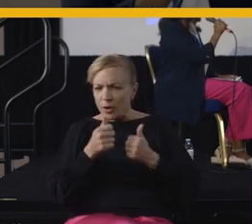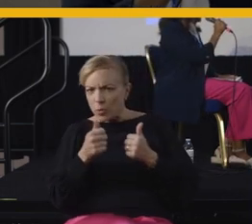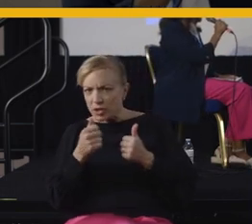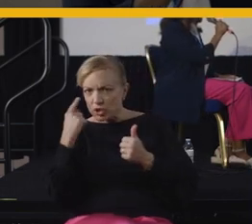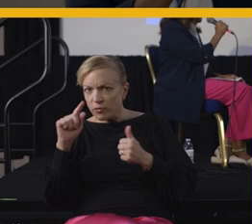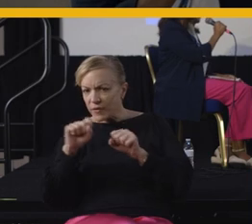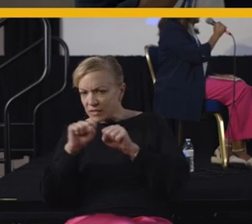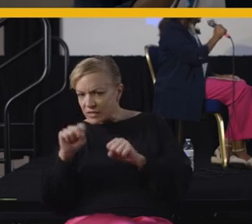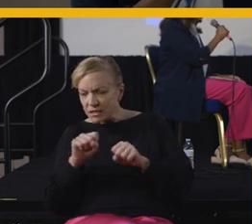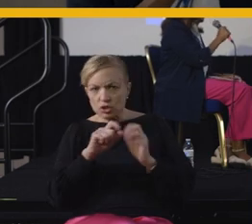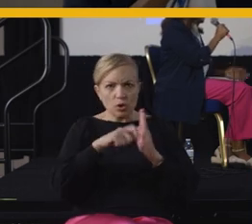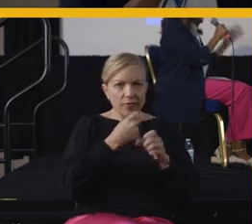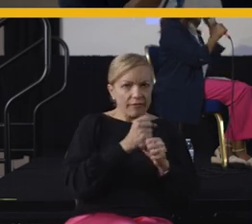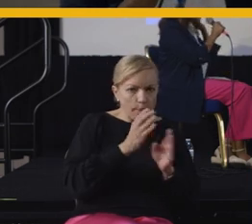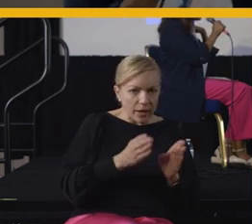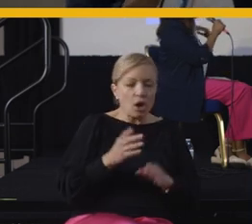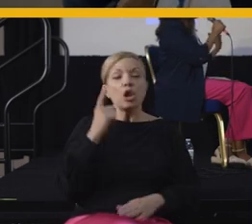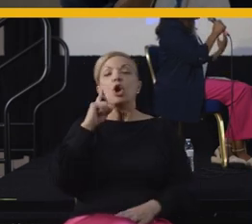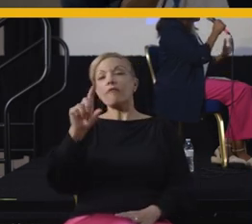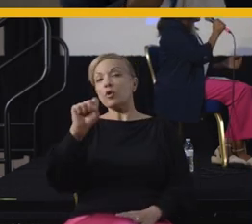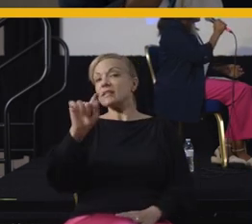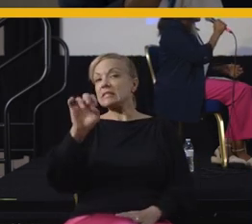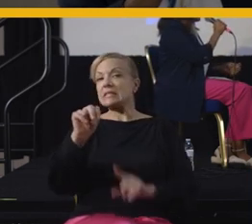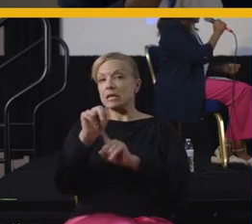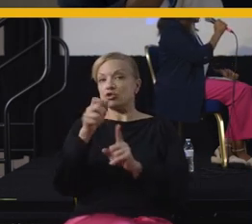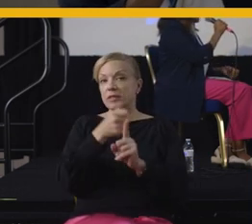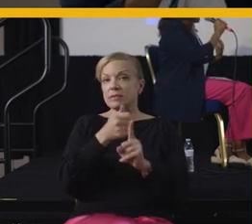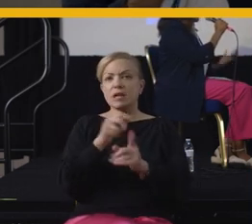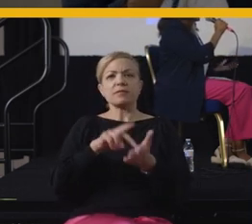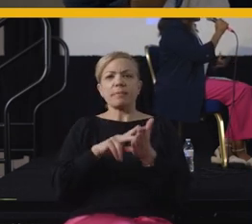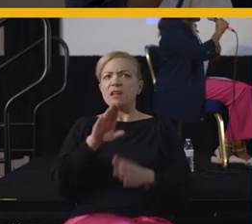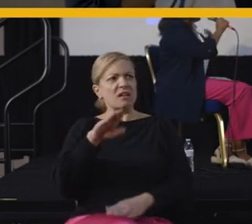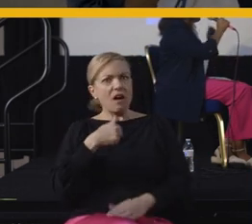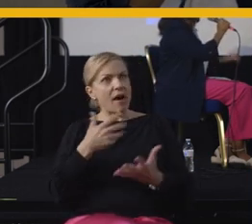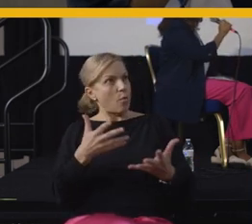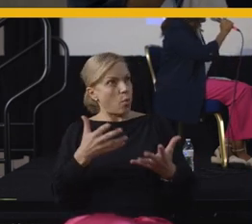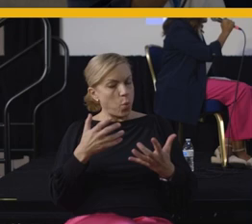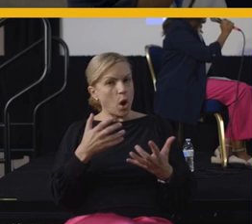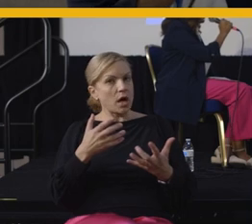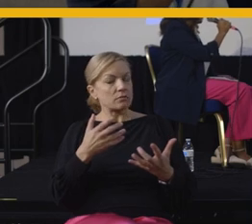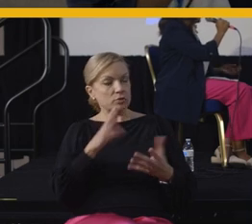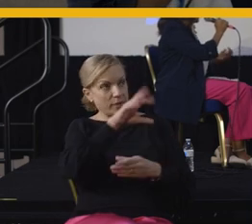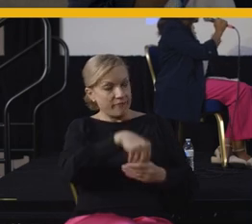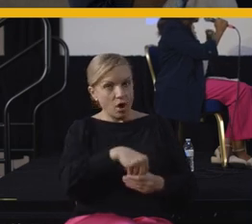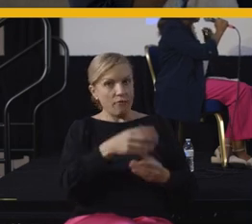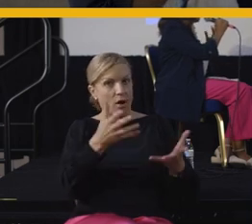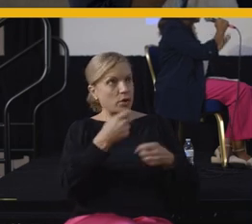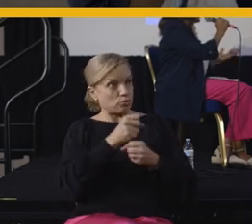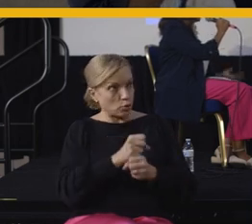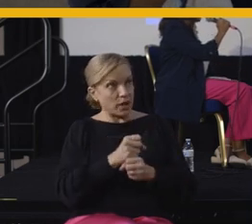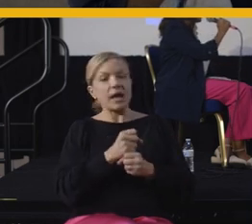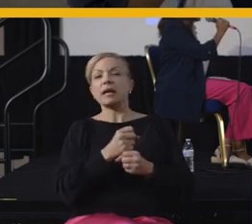For the stations, right? So if a station says, I actually want to throw my hat in the ring, I want to create